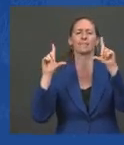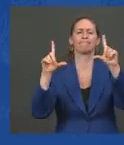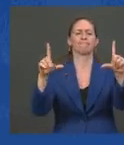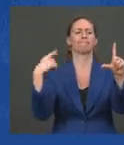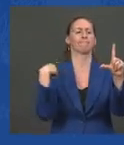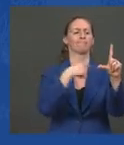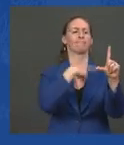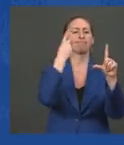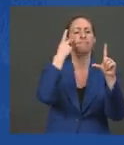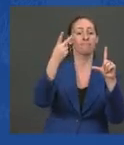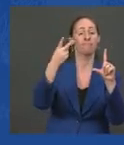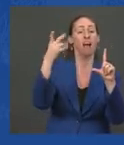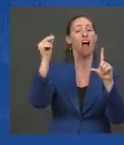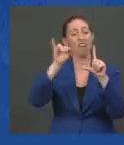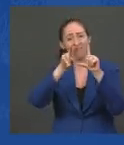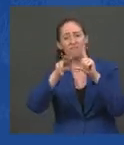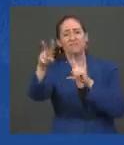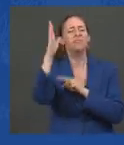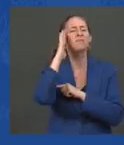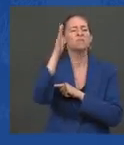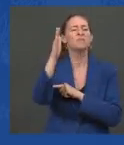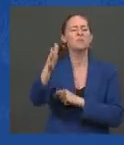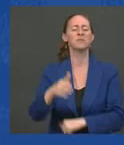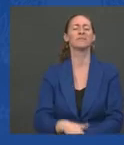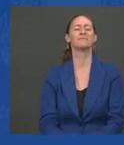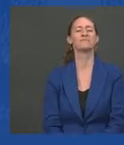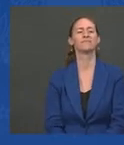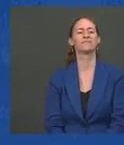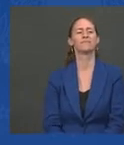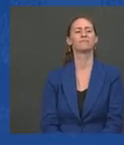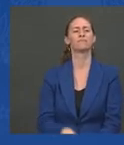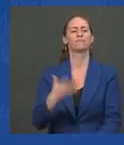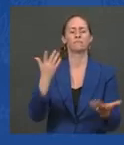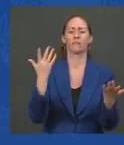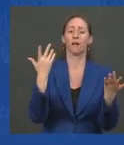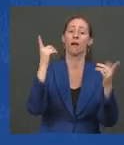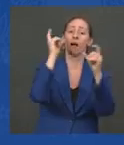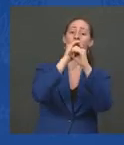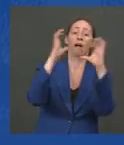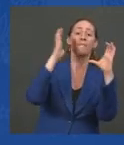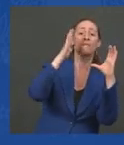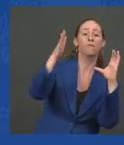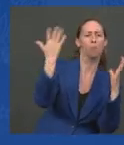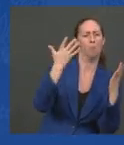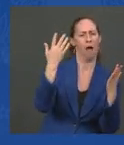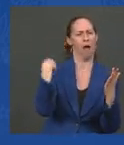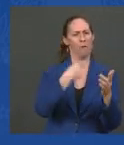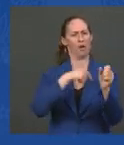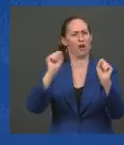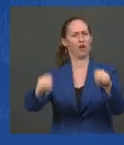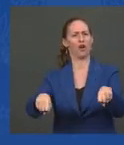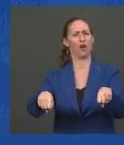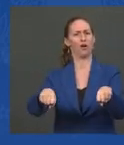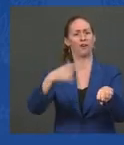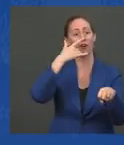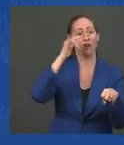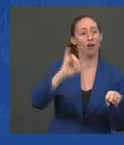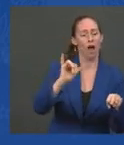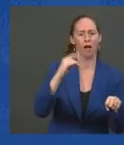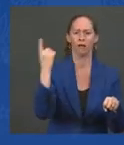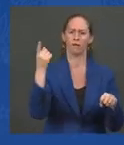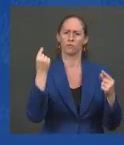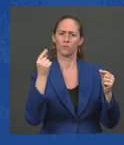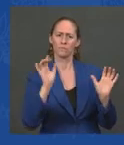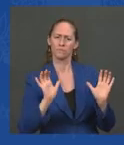future as it could be. And he pushed our nation toward